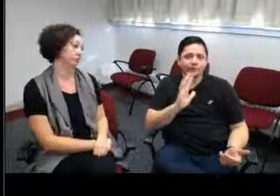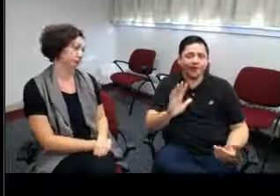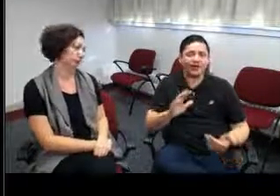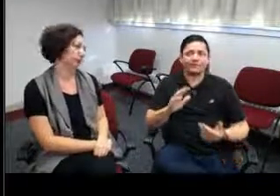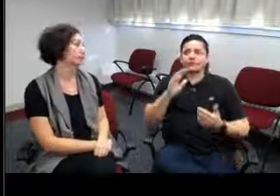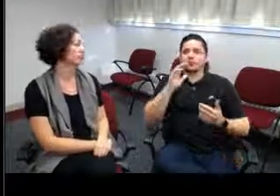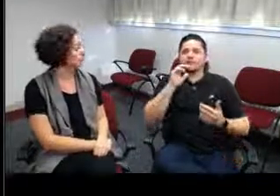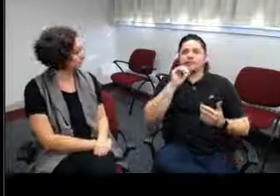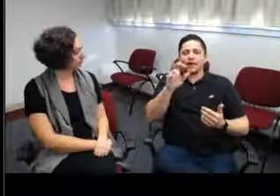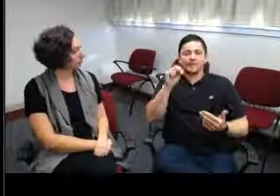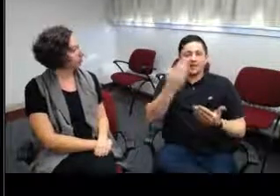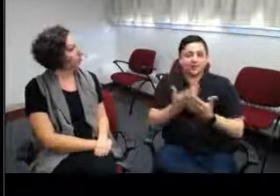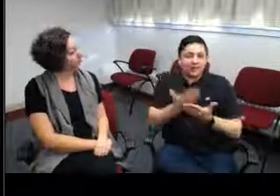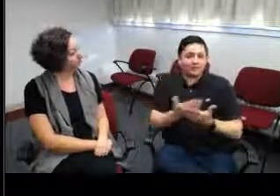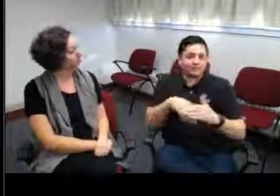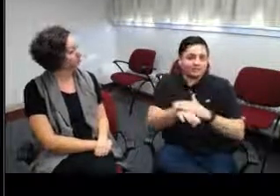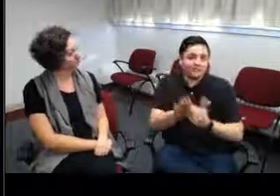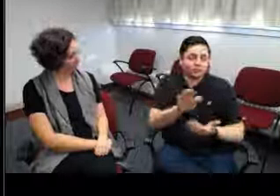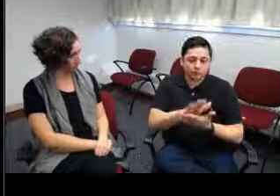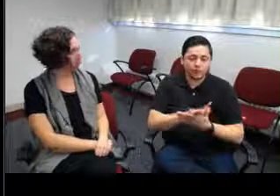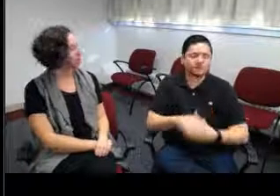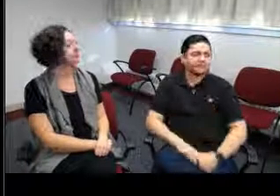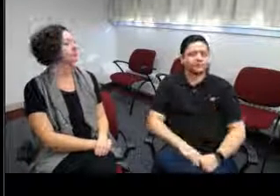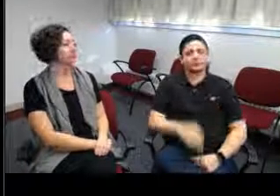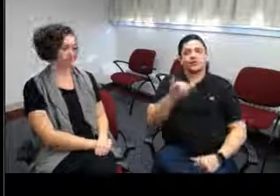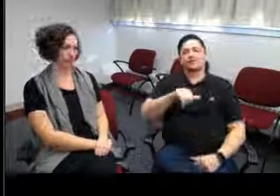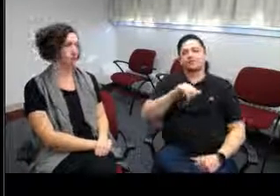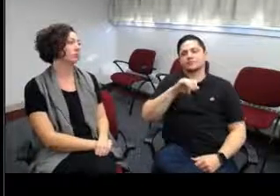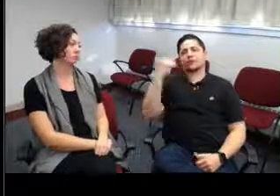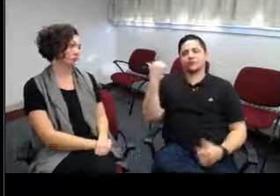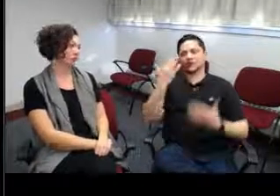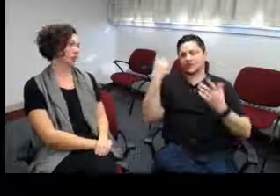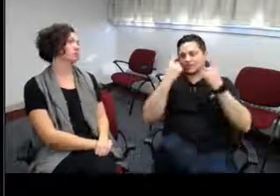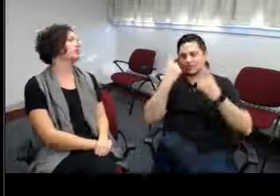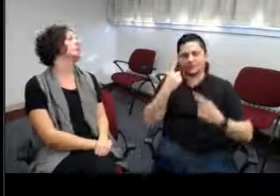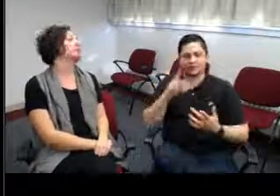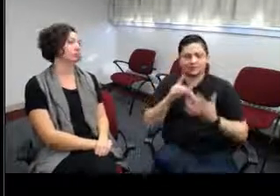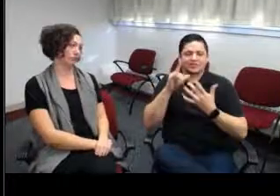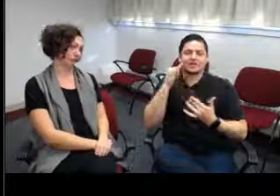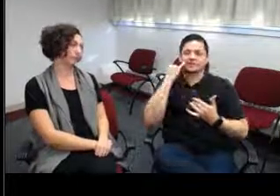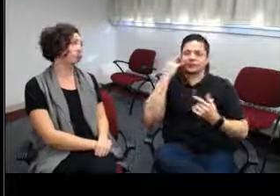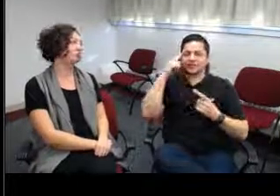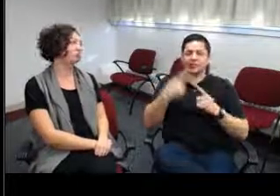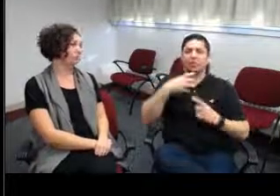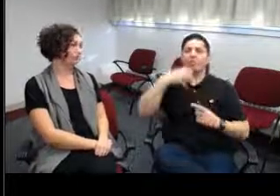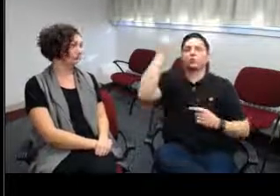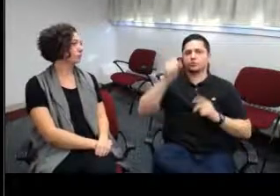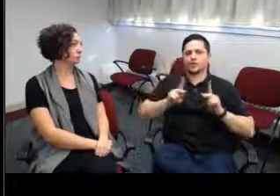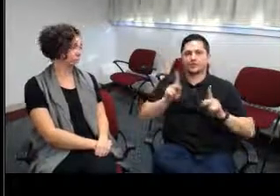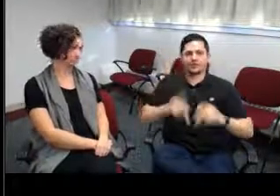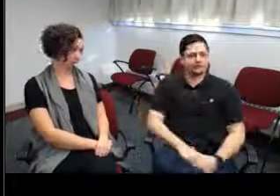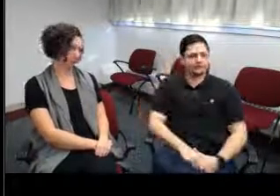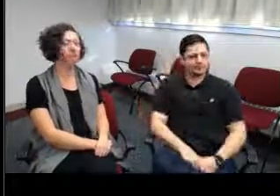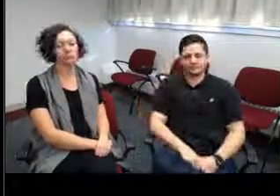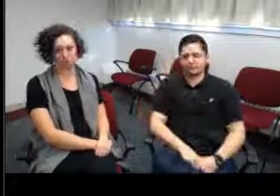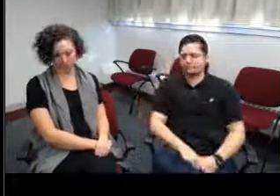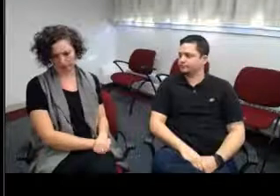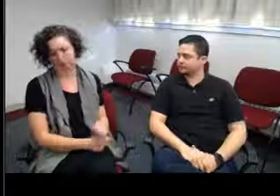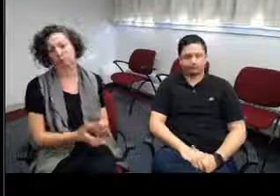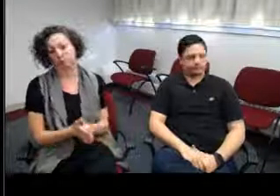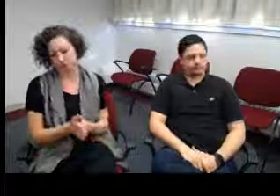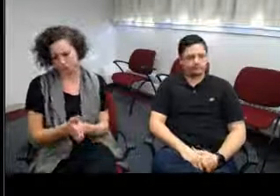children whose hearing loss went unnoticed. Oftentimes, the parents were not aware that their child was deaf or hard of